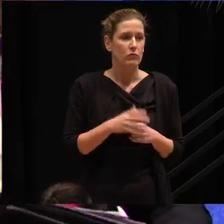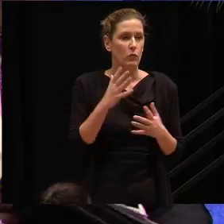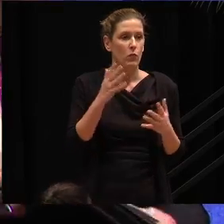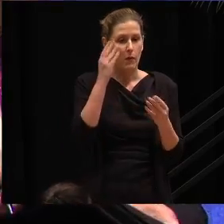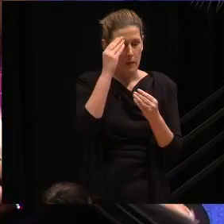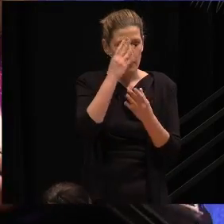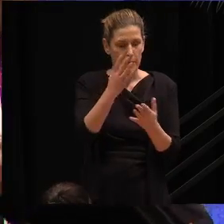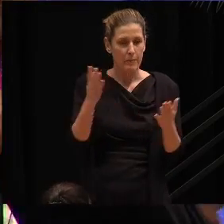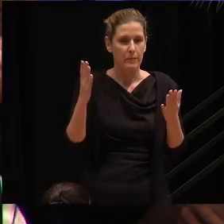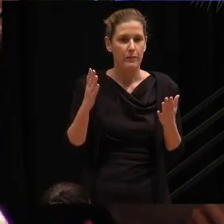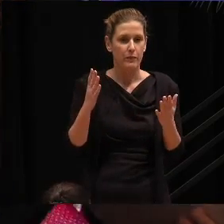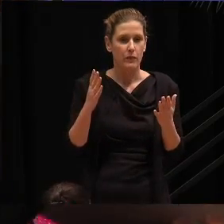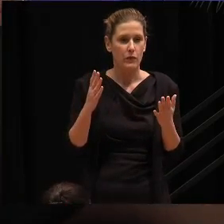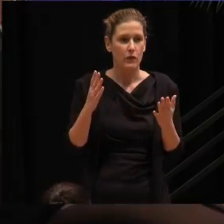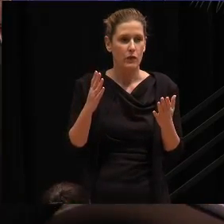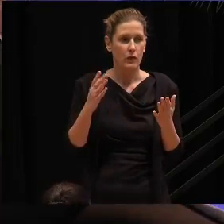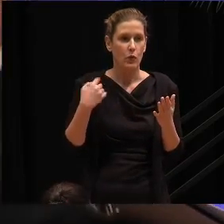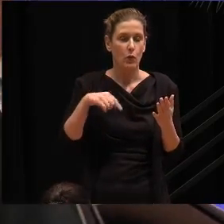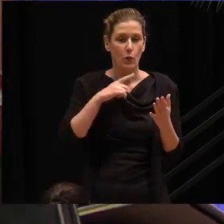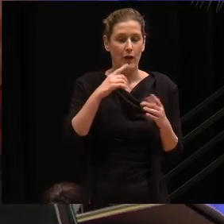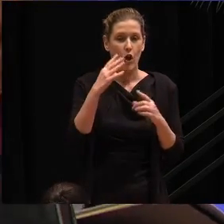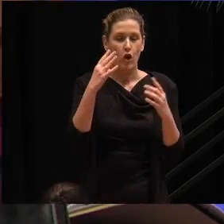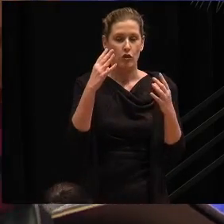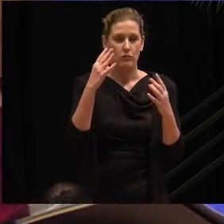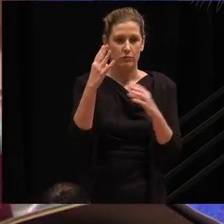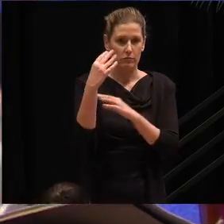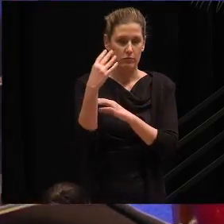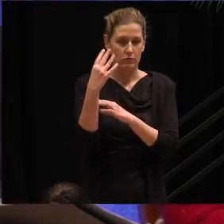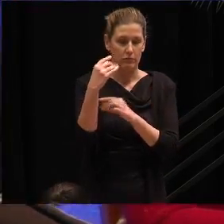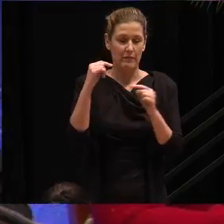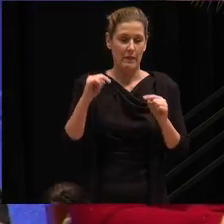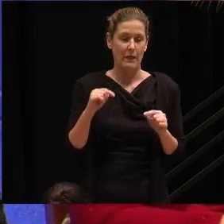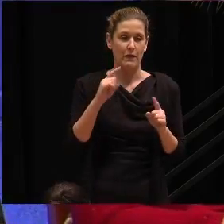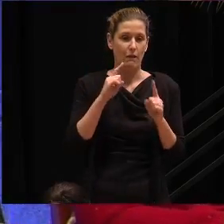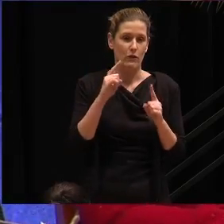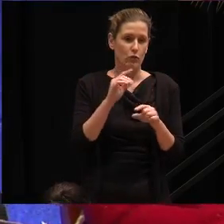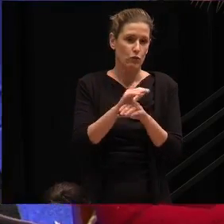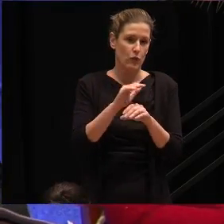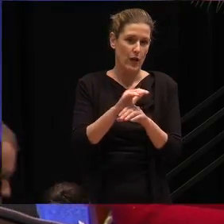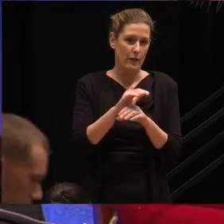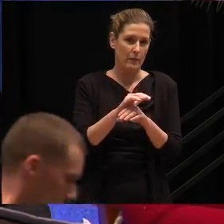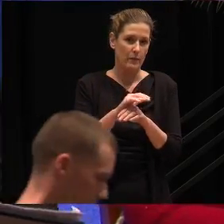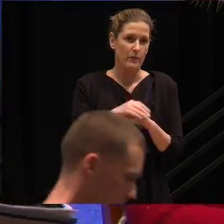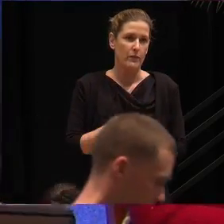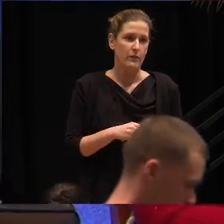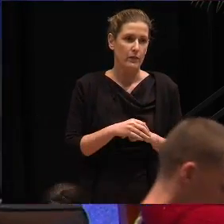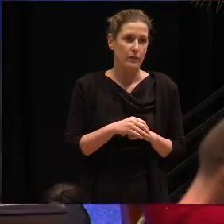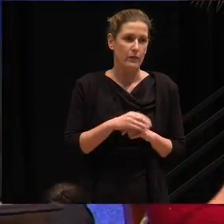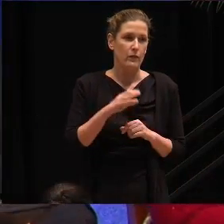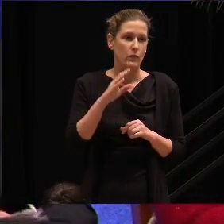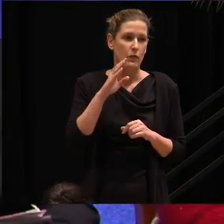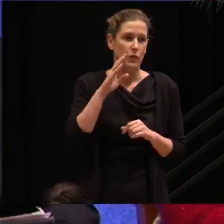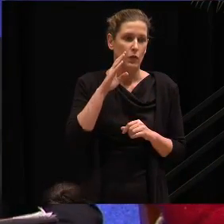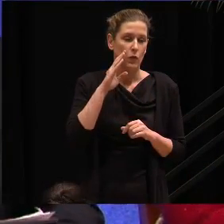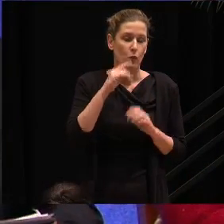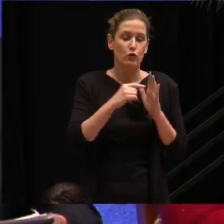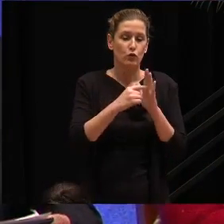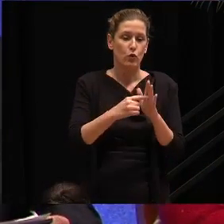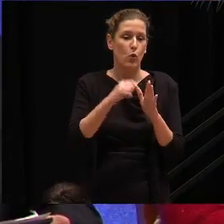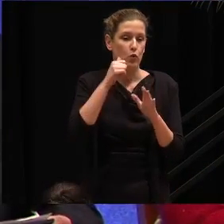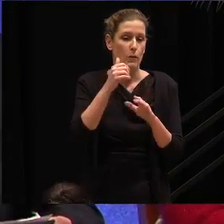know that we are taping this conversation tonight, and we will be airing it tomorrow